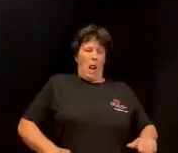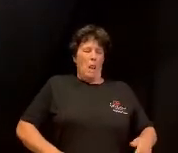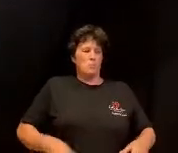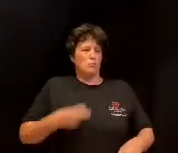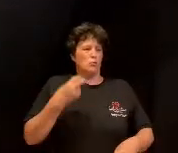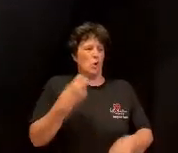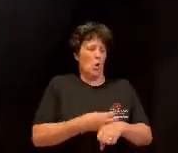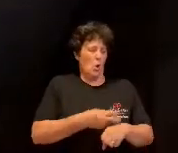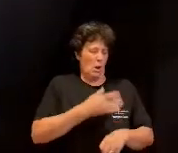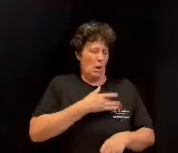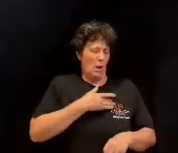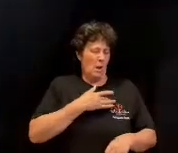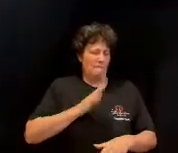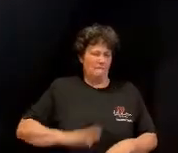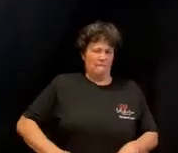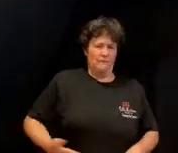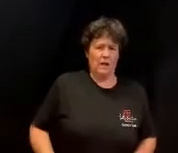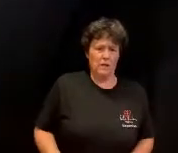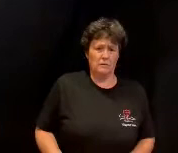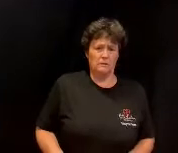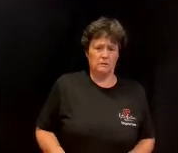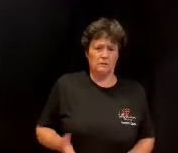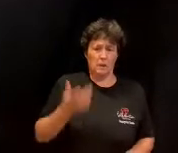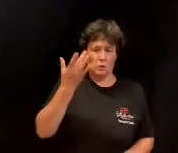across as offensive, and why nobody wants to hear you.